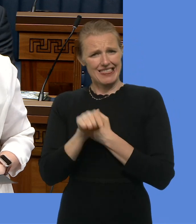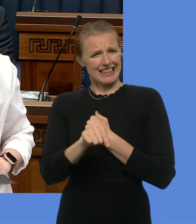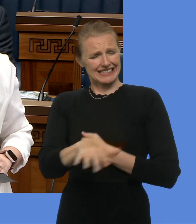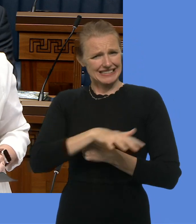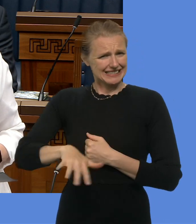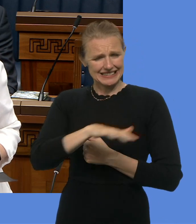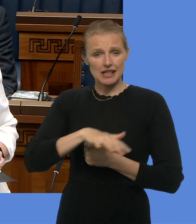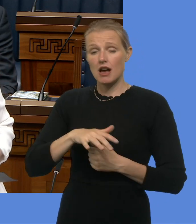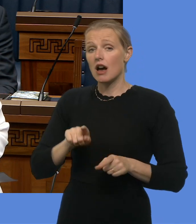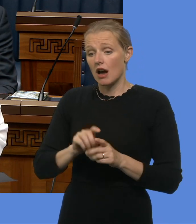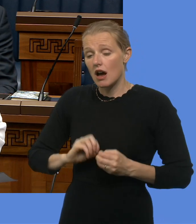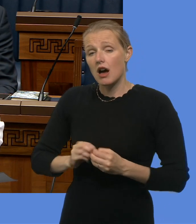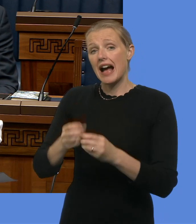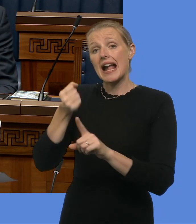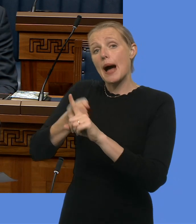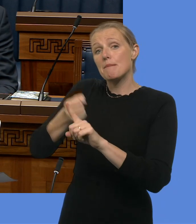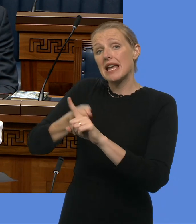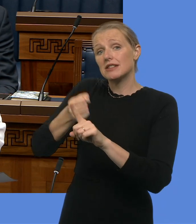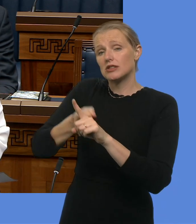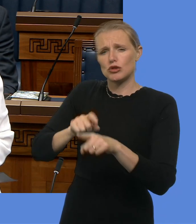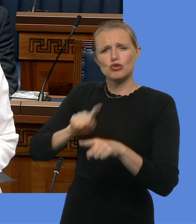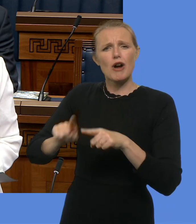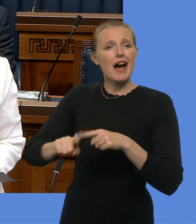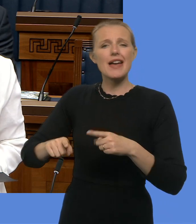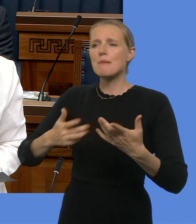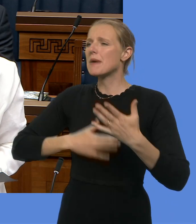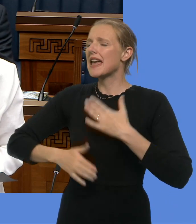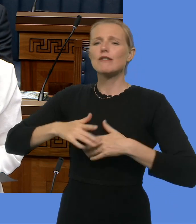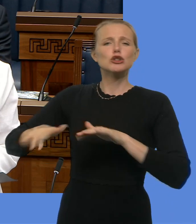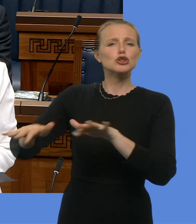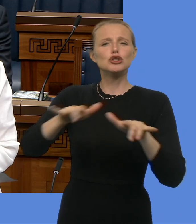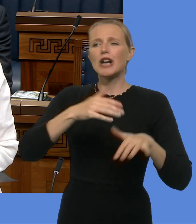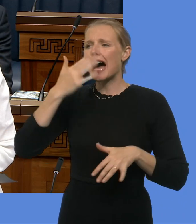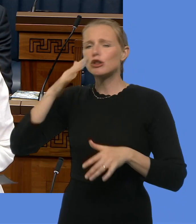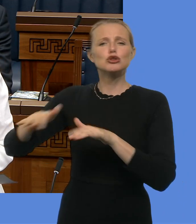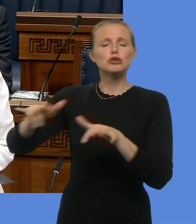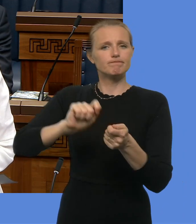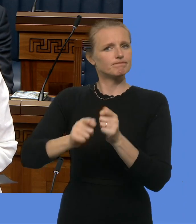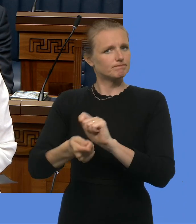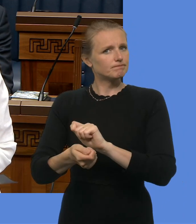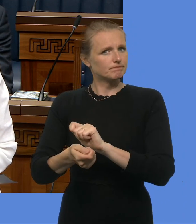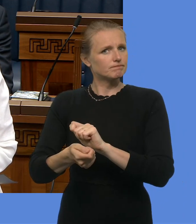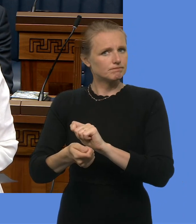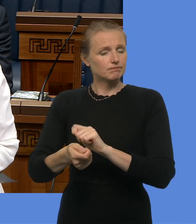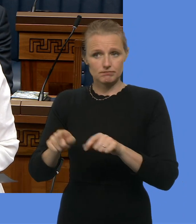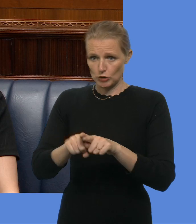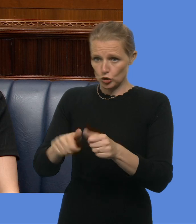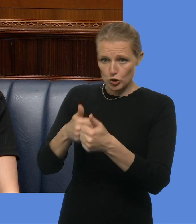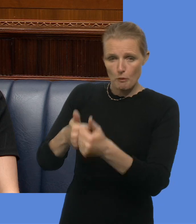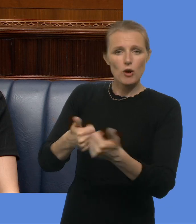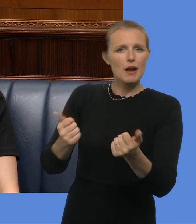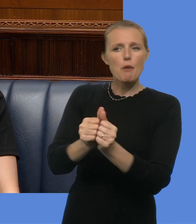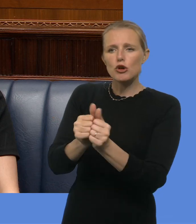developing campaigns to influence and change attitudes and behaviours for the whole of society, supporting partners to develop training